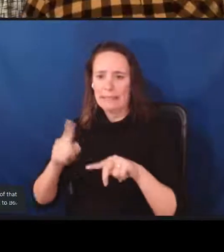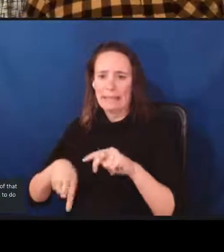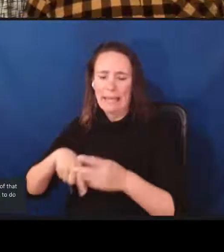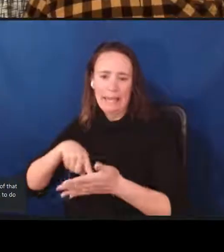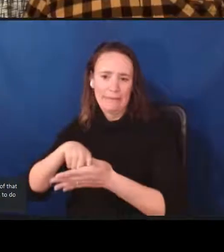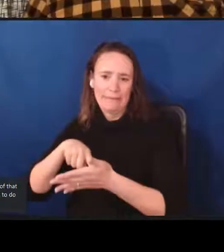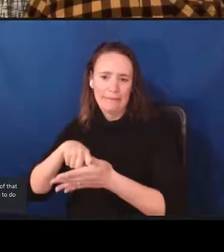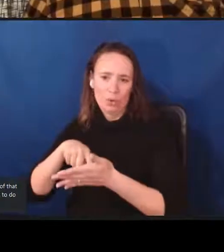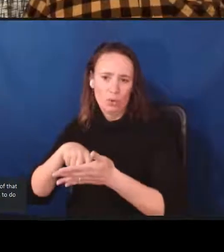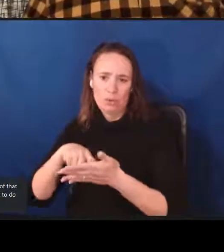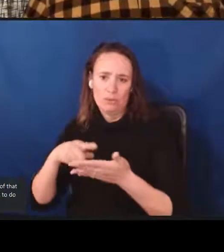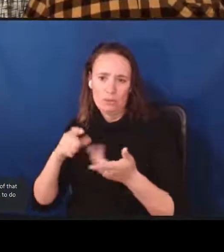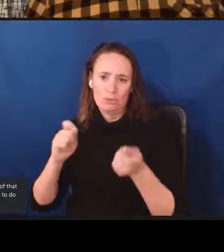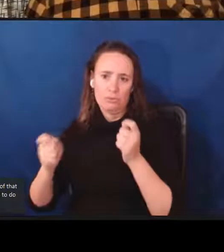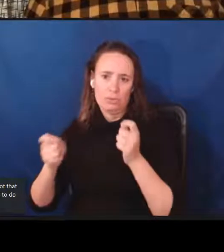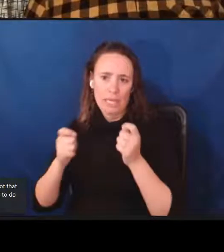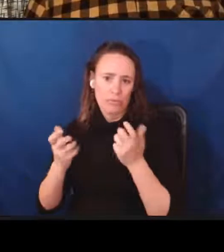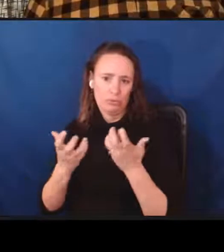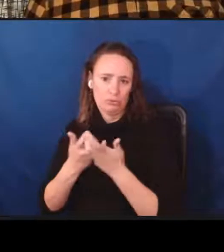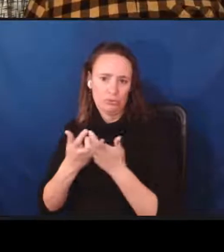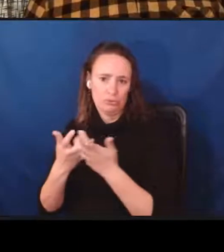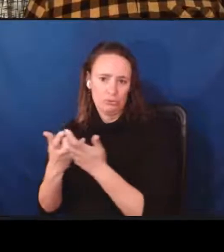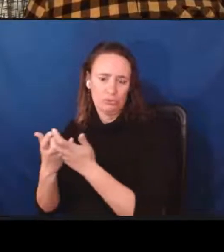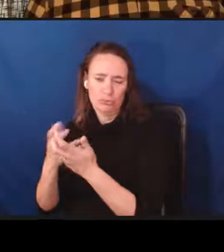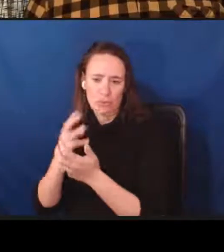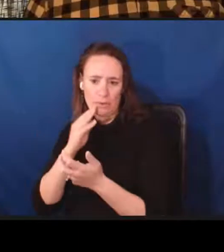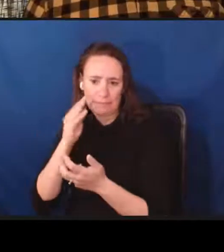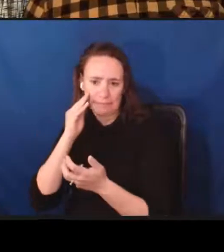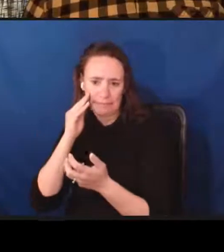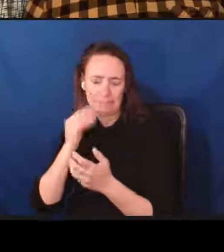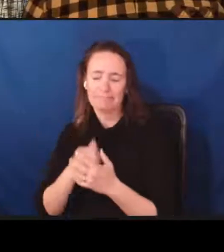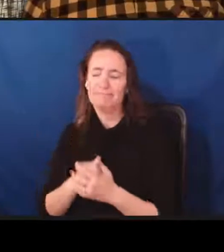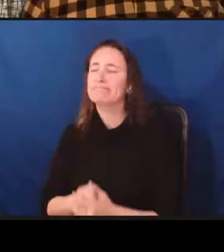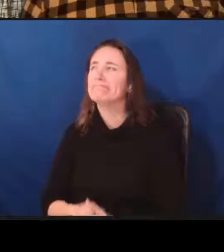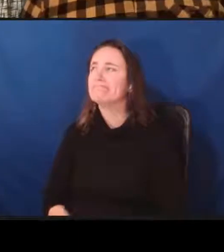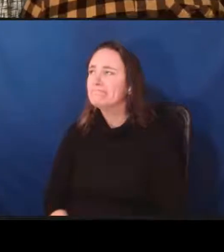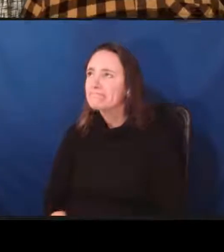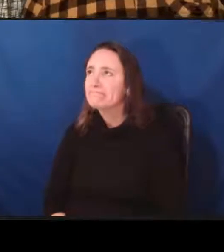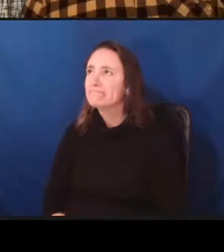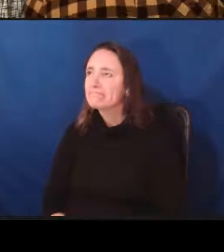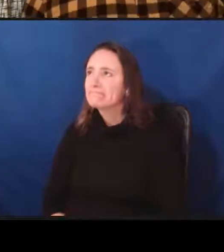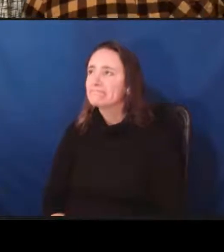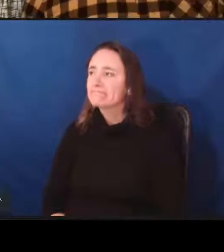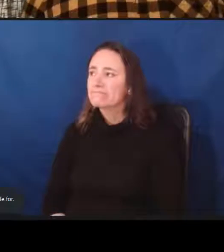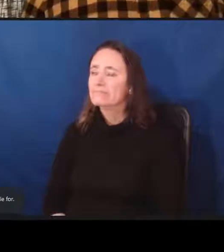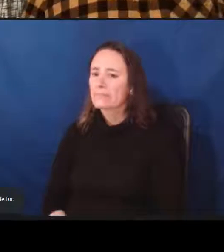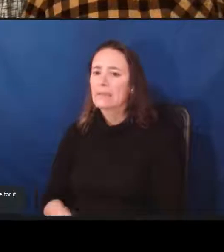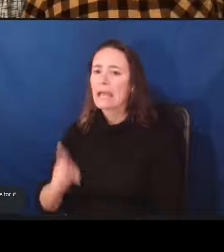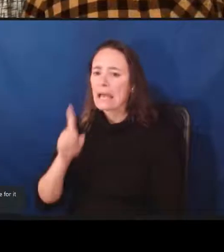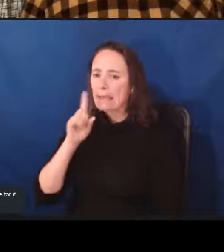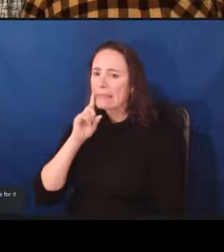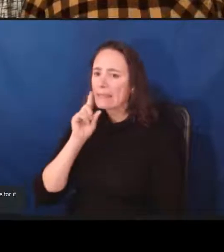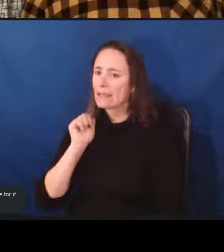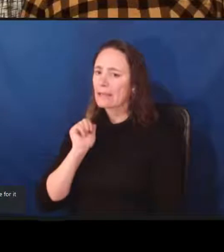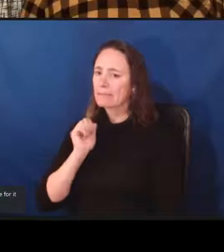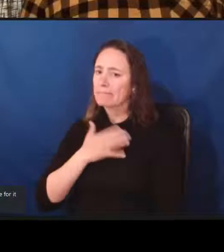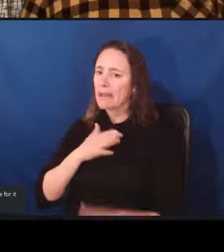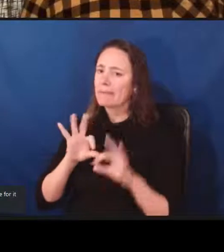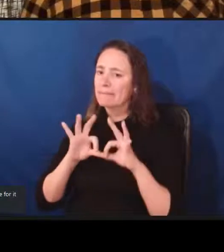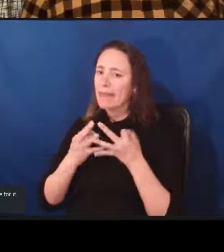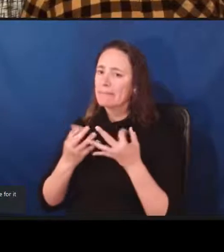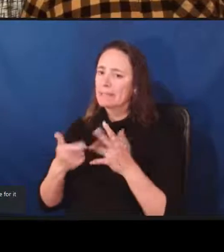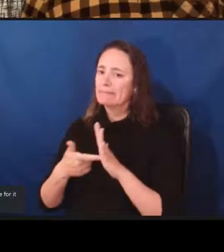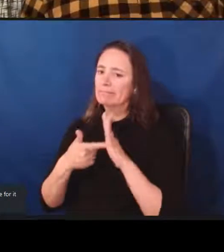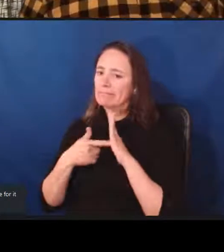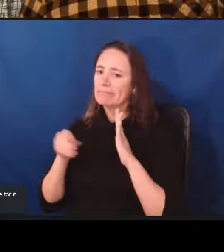things to their home? So I think we were responsible for it because I say that